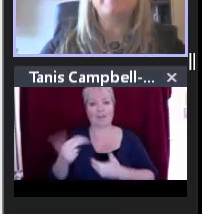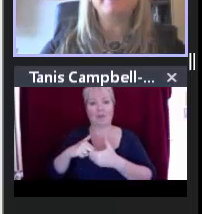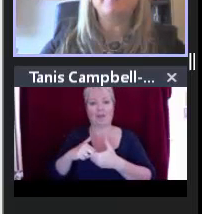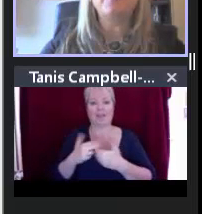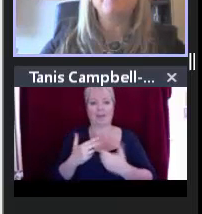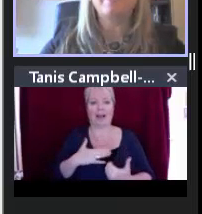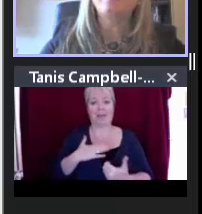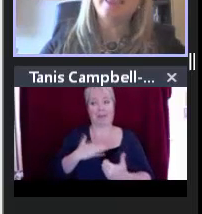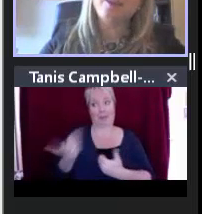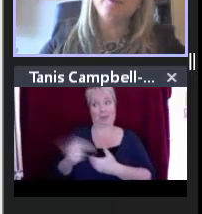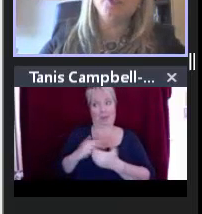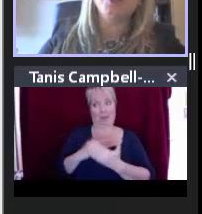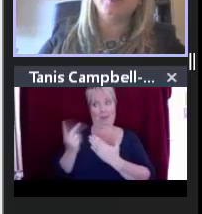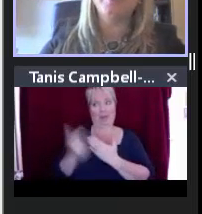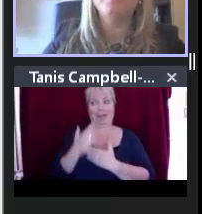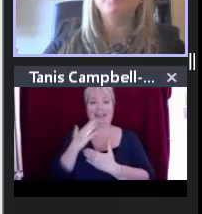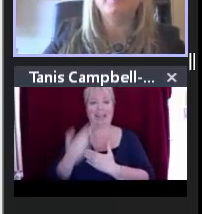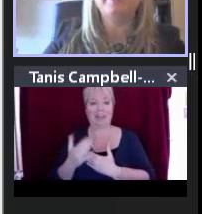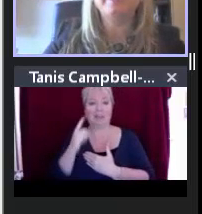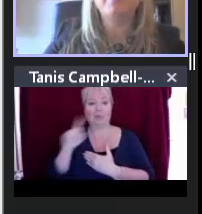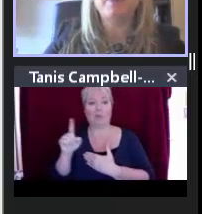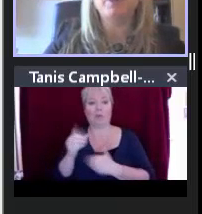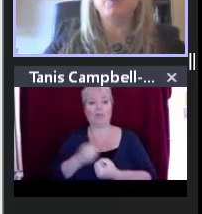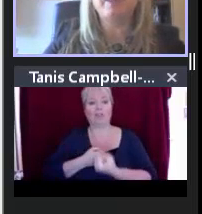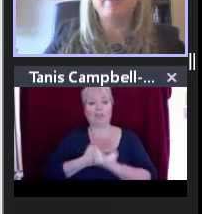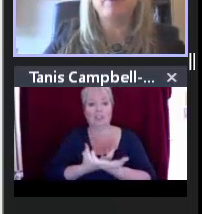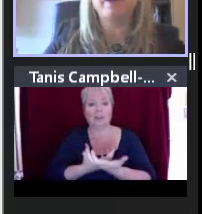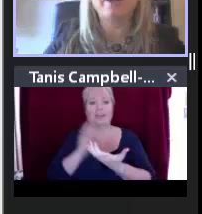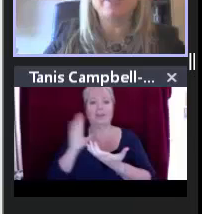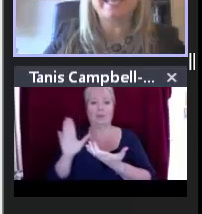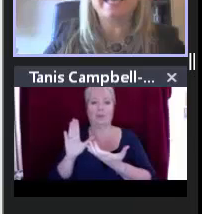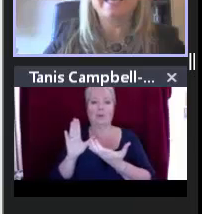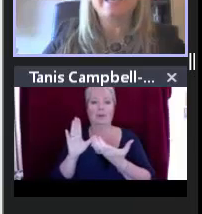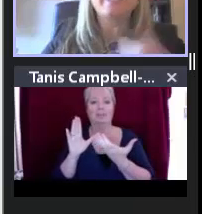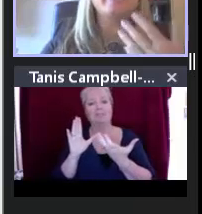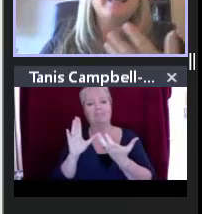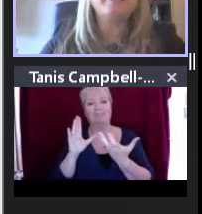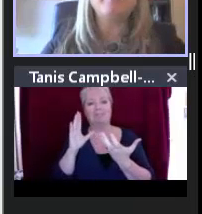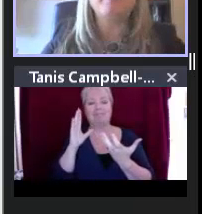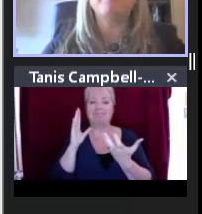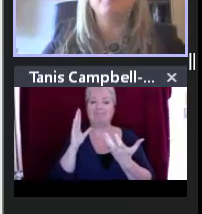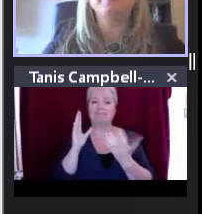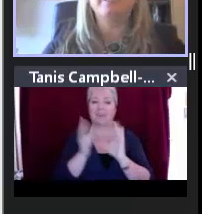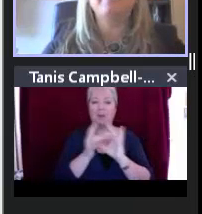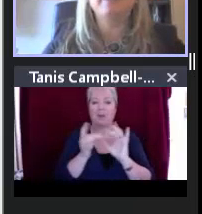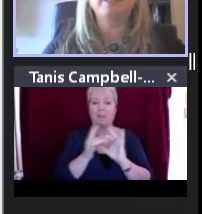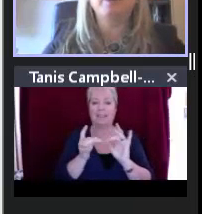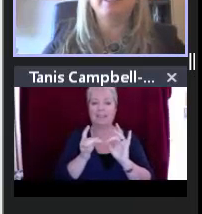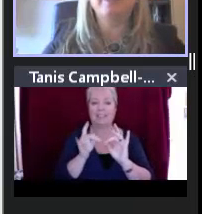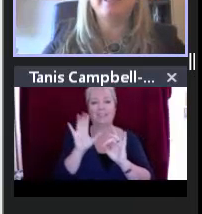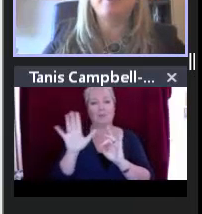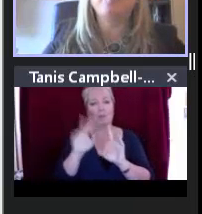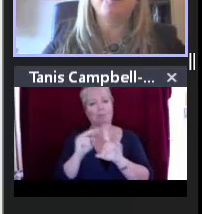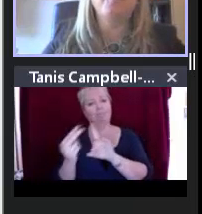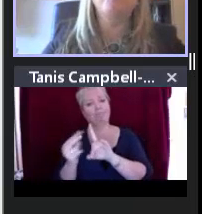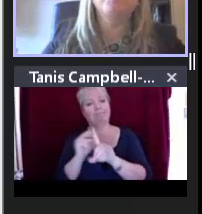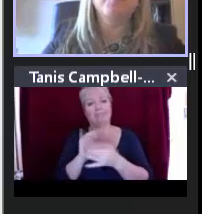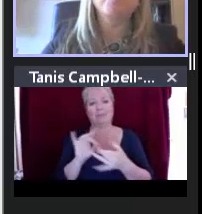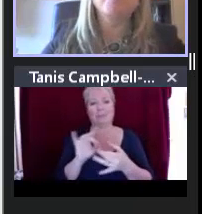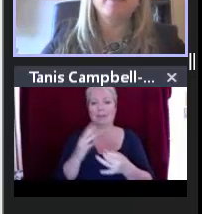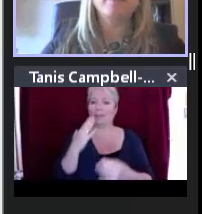our program. And thank you for sharing this information with everyone here today and a little bit of your side of the story. Thank